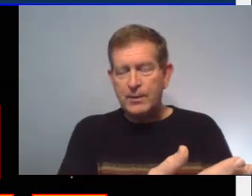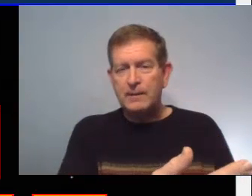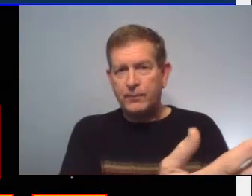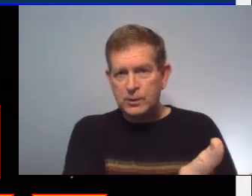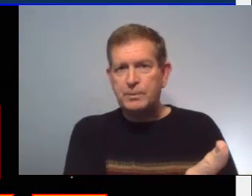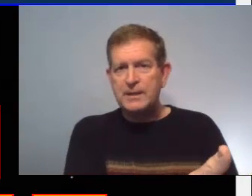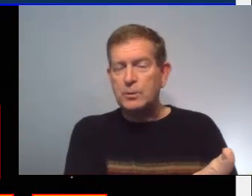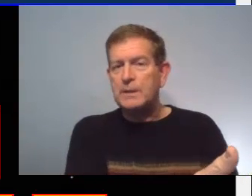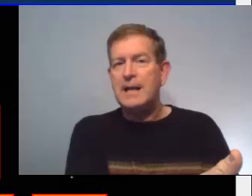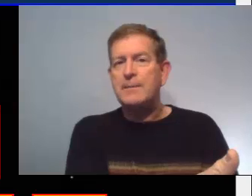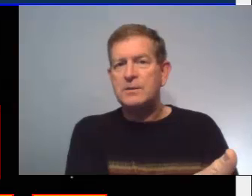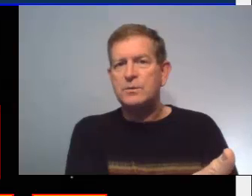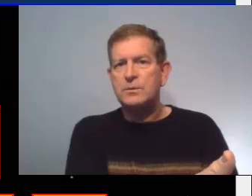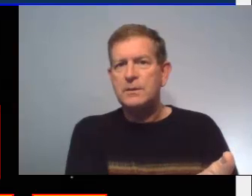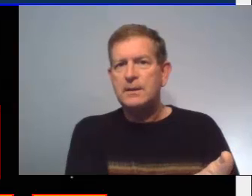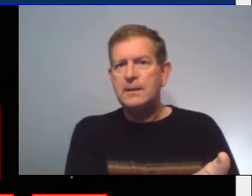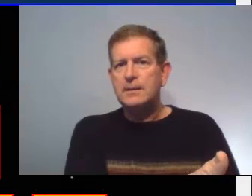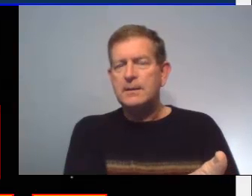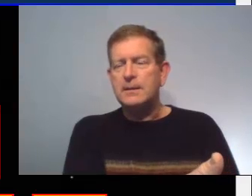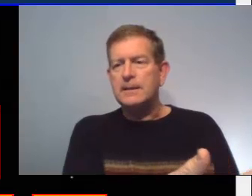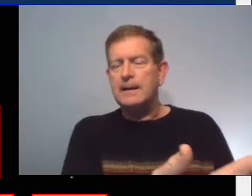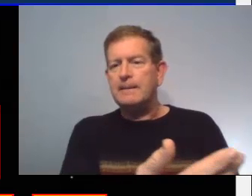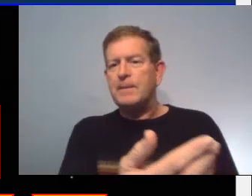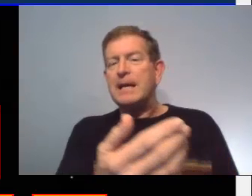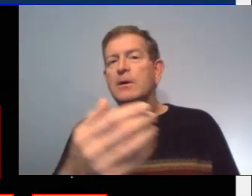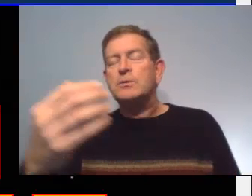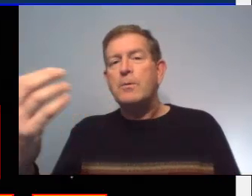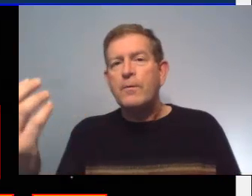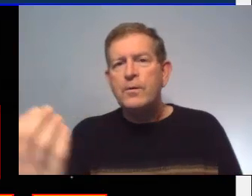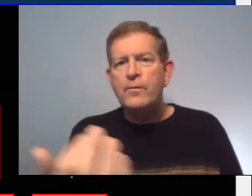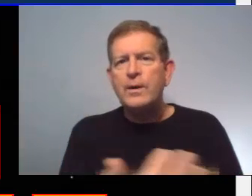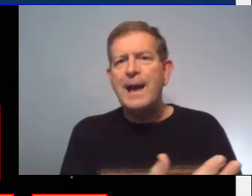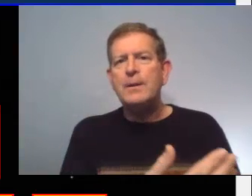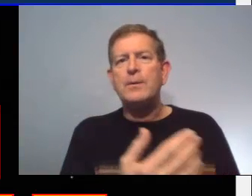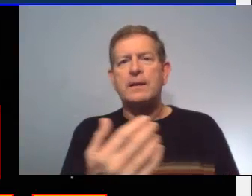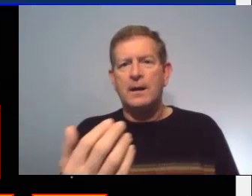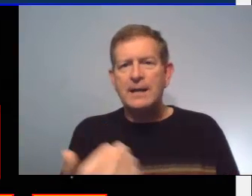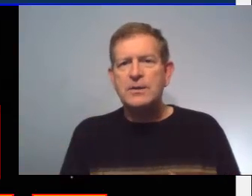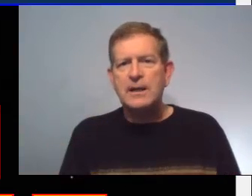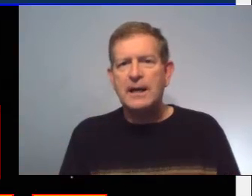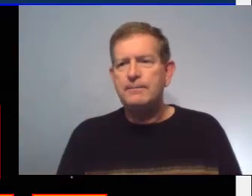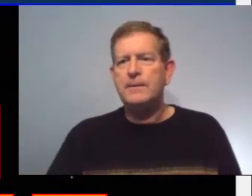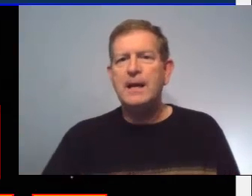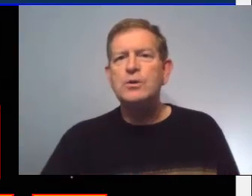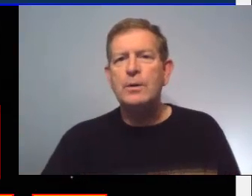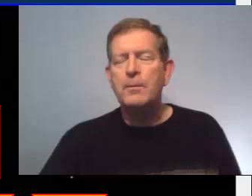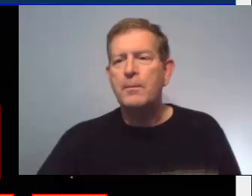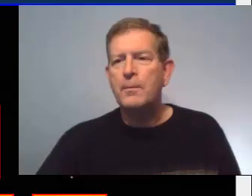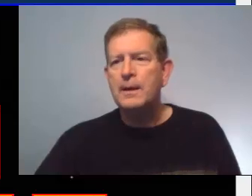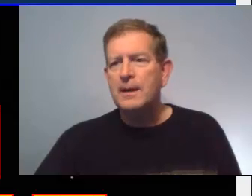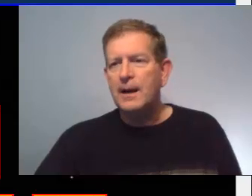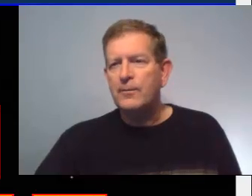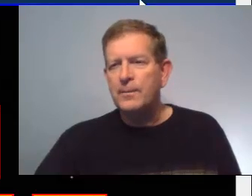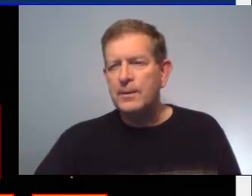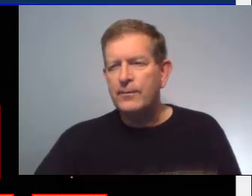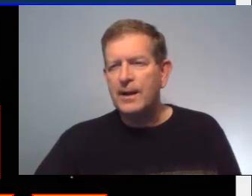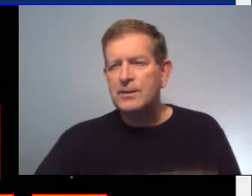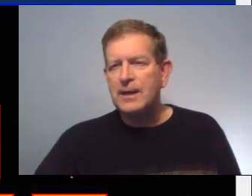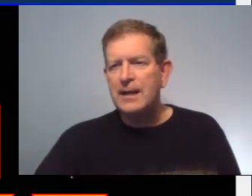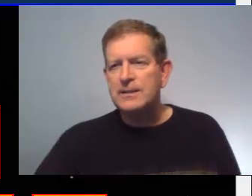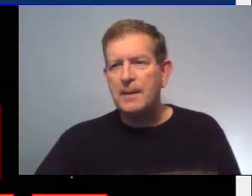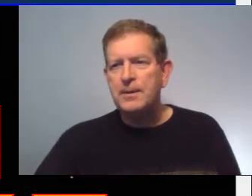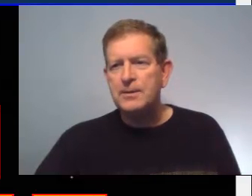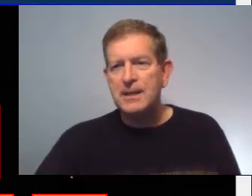the vocabulary in the first place, the word la maison, and as we review vocabulary in the lexicon, in case you aren't familiar